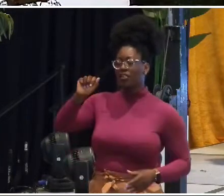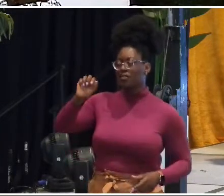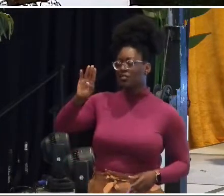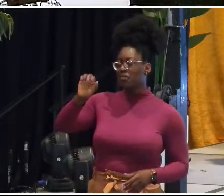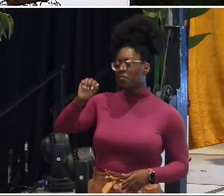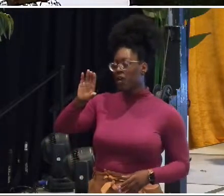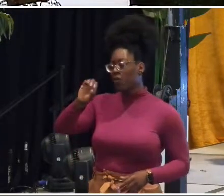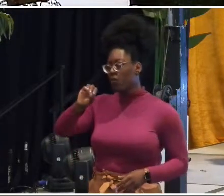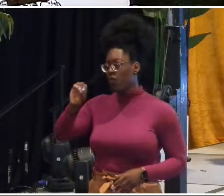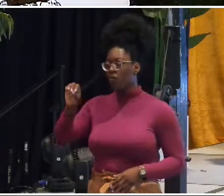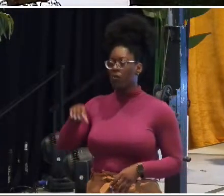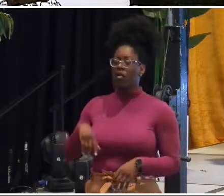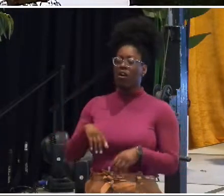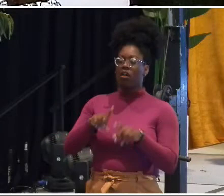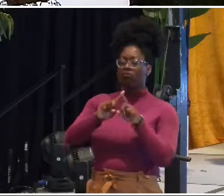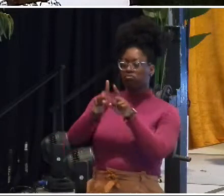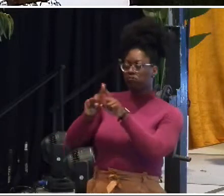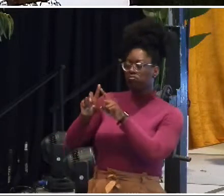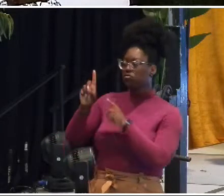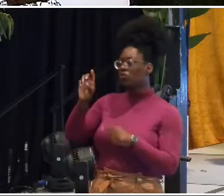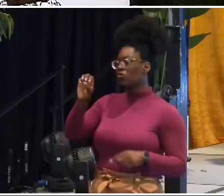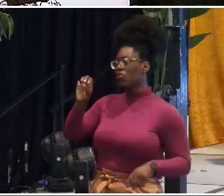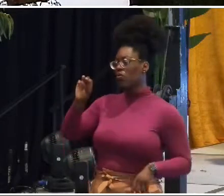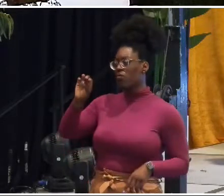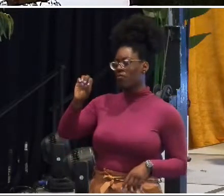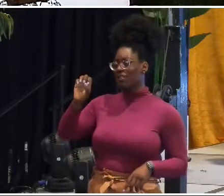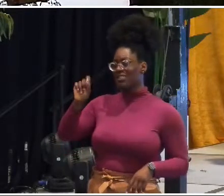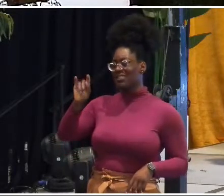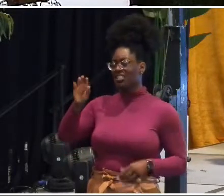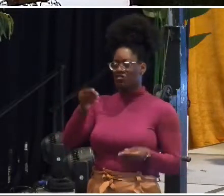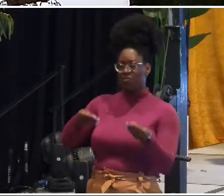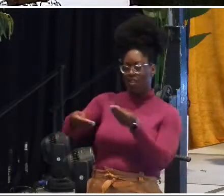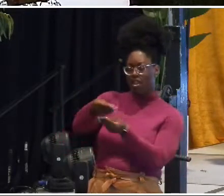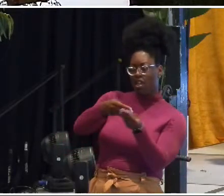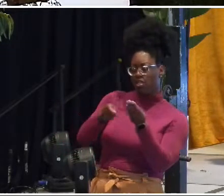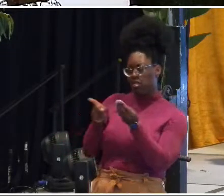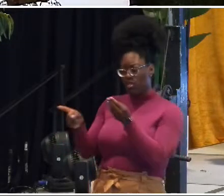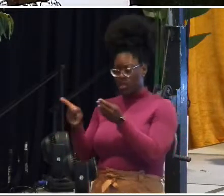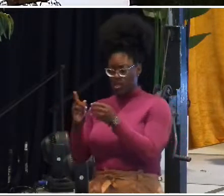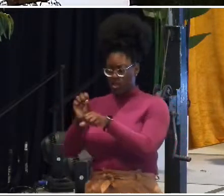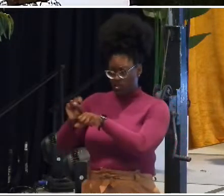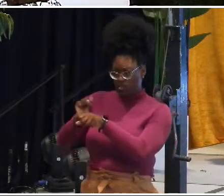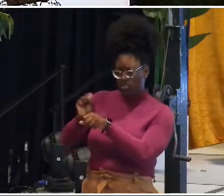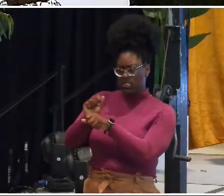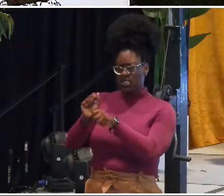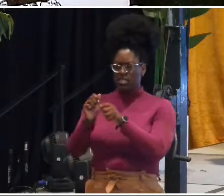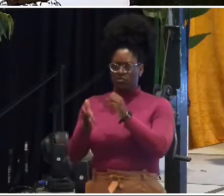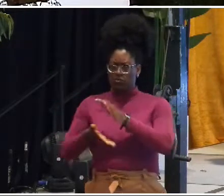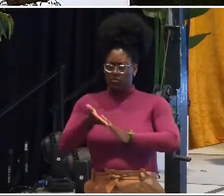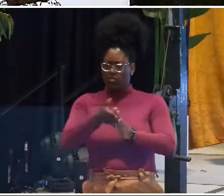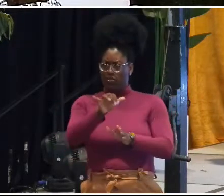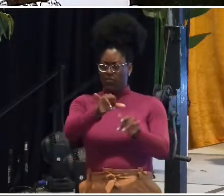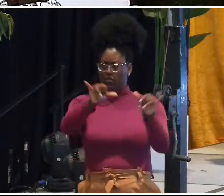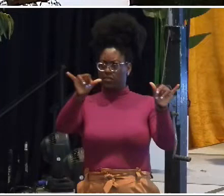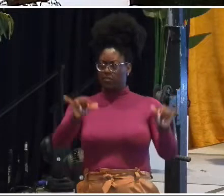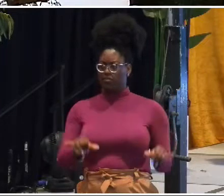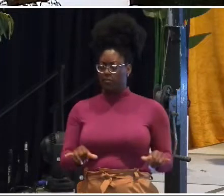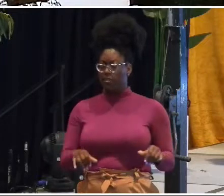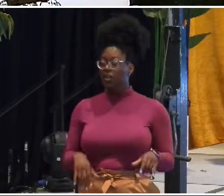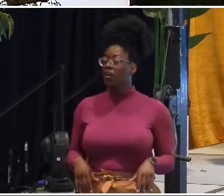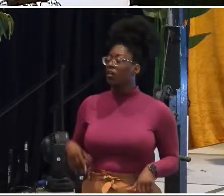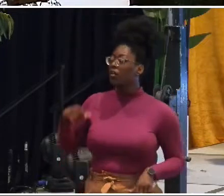and beyond, to also being one of the largest free Black communities in the U.S. Black people have